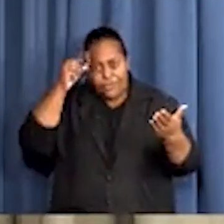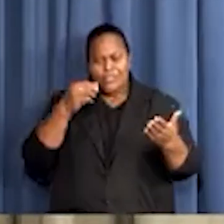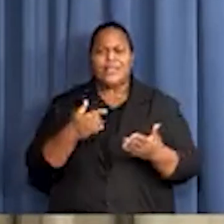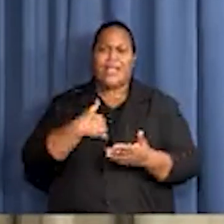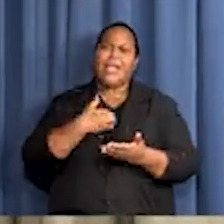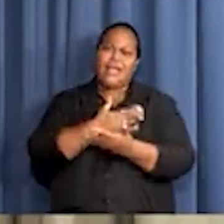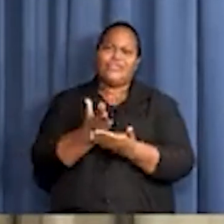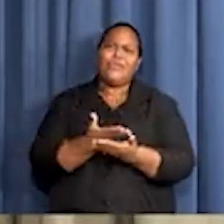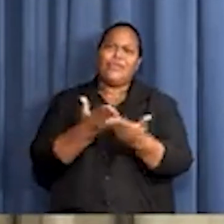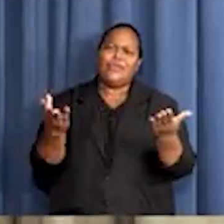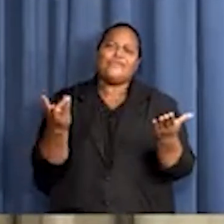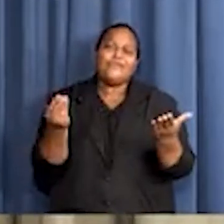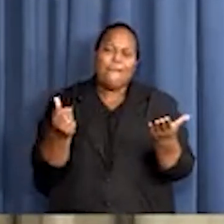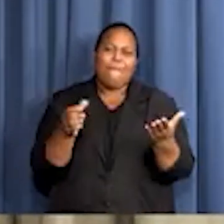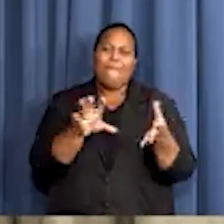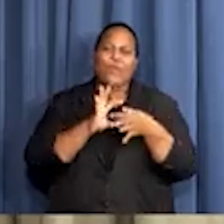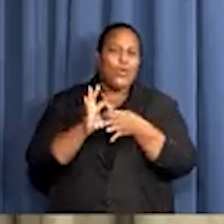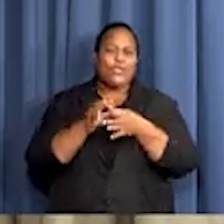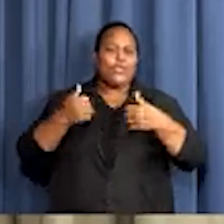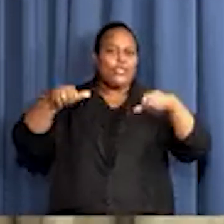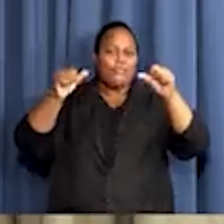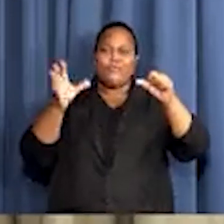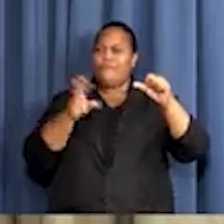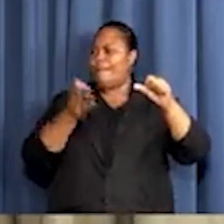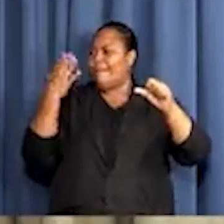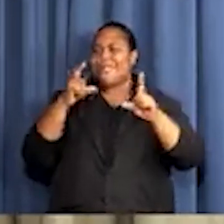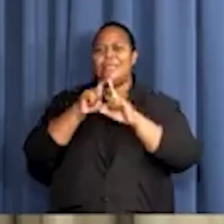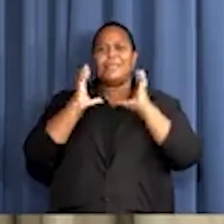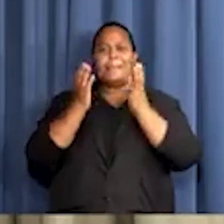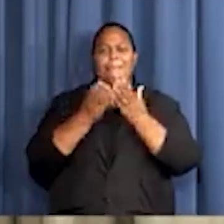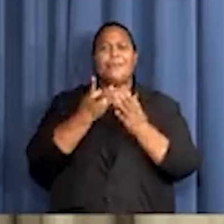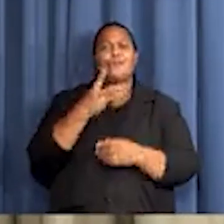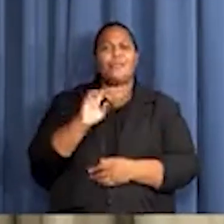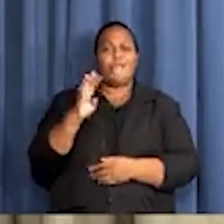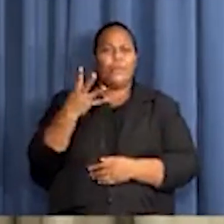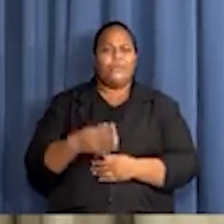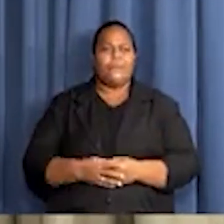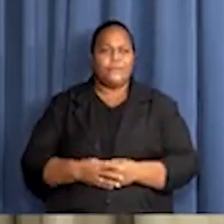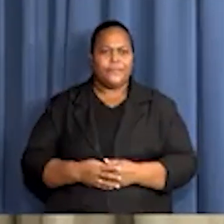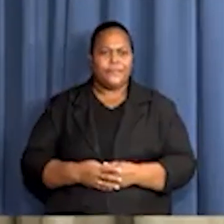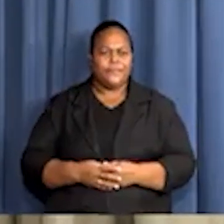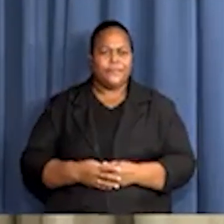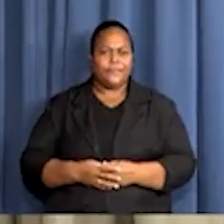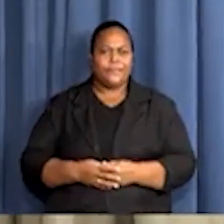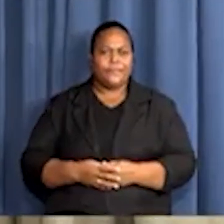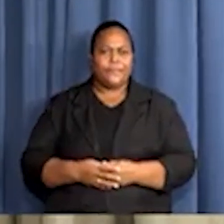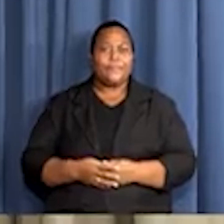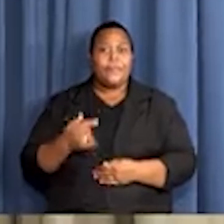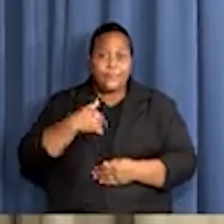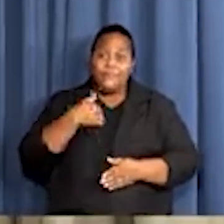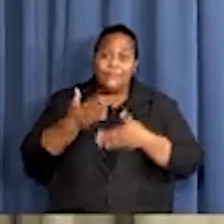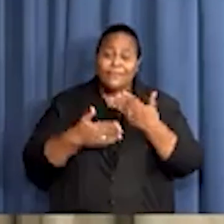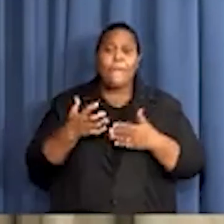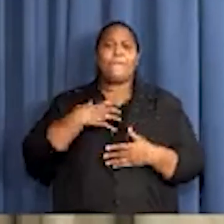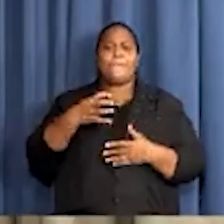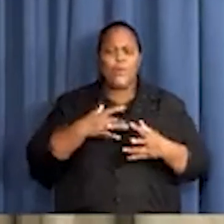of the coalition's achievements since December 24th. As mentioned, further data is